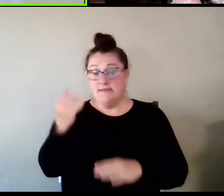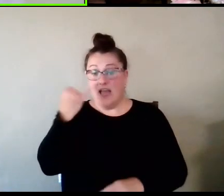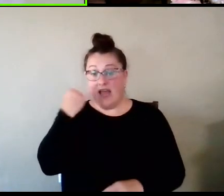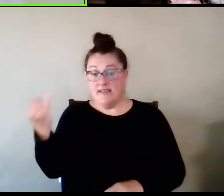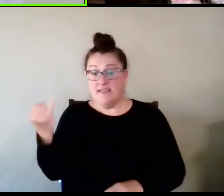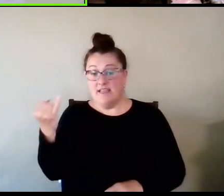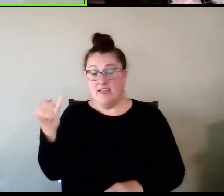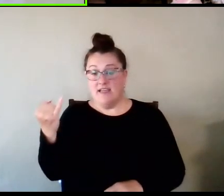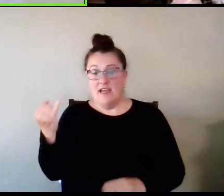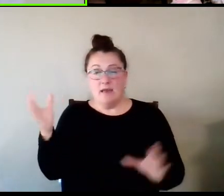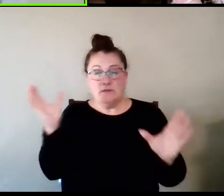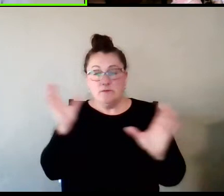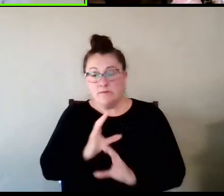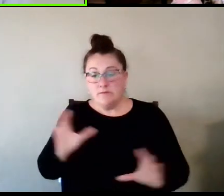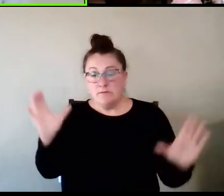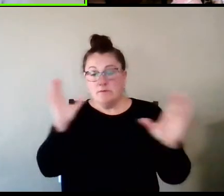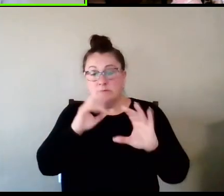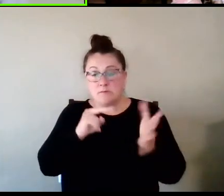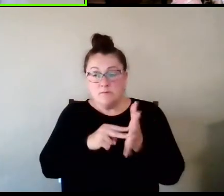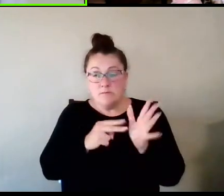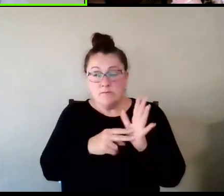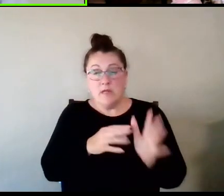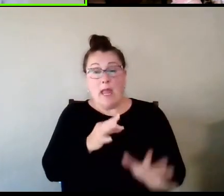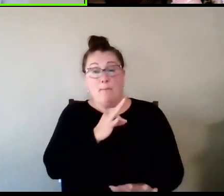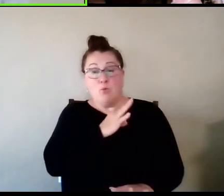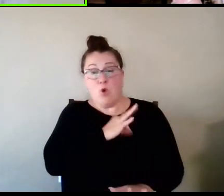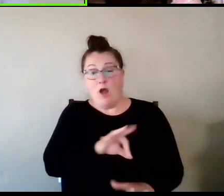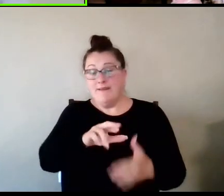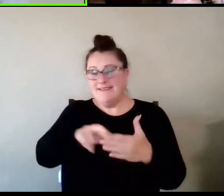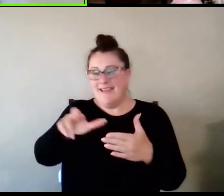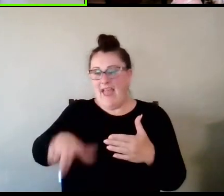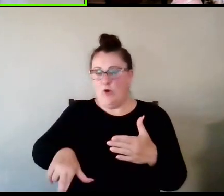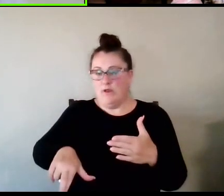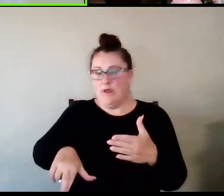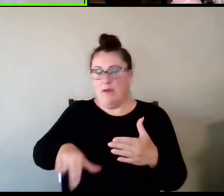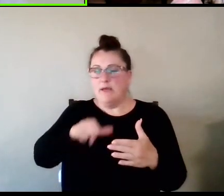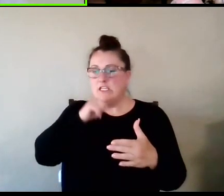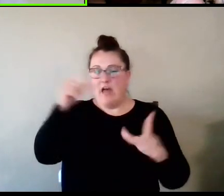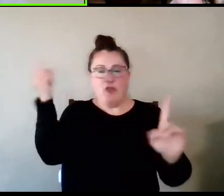of pursuing a noble purpose and treating profit as an outcome, not the ultimate goal.